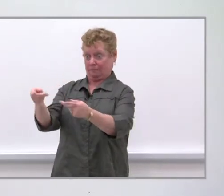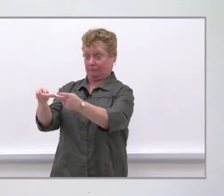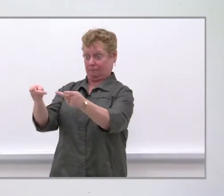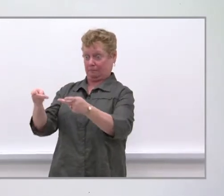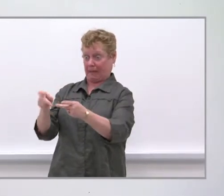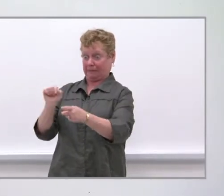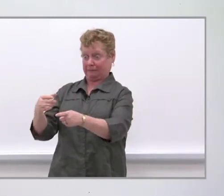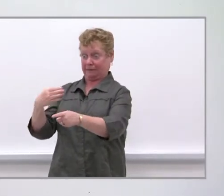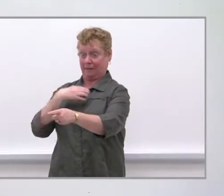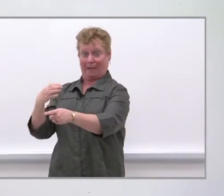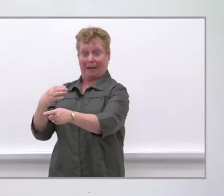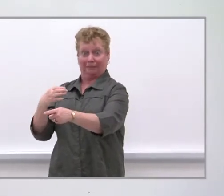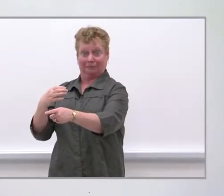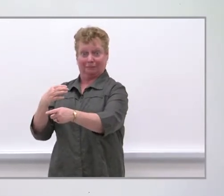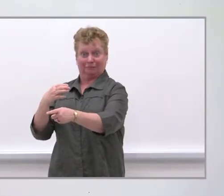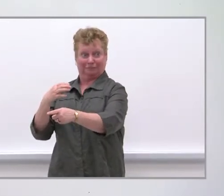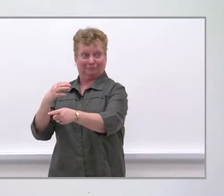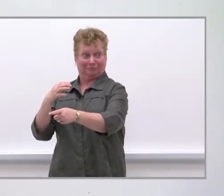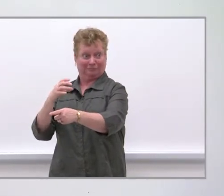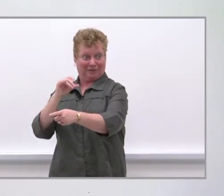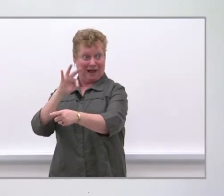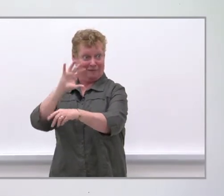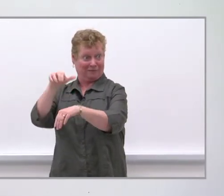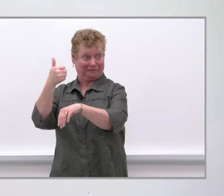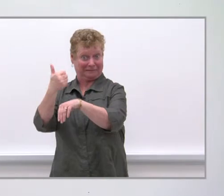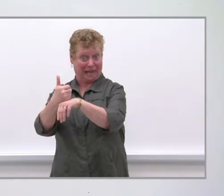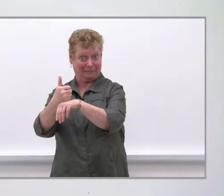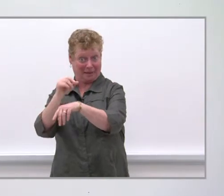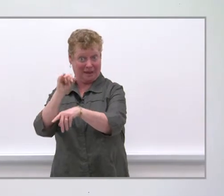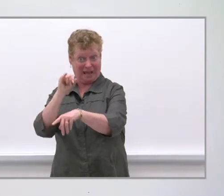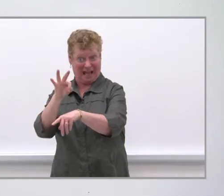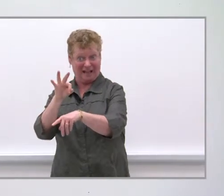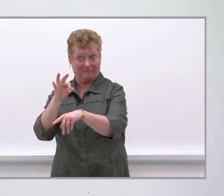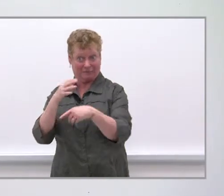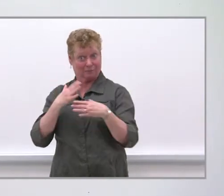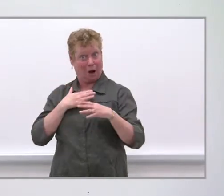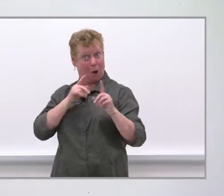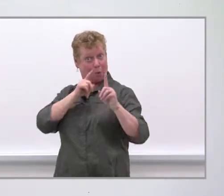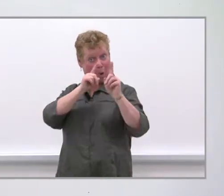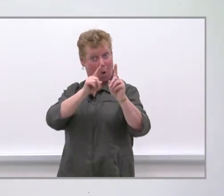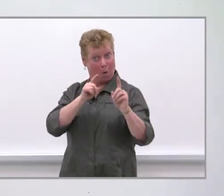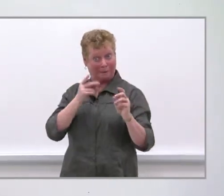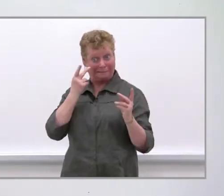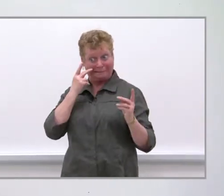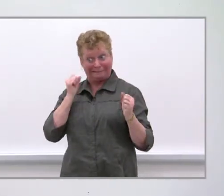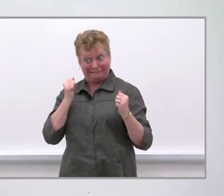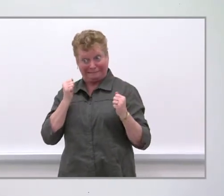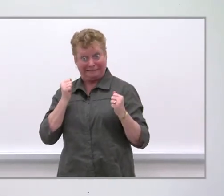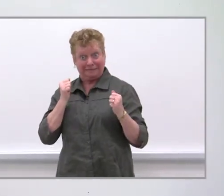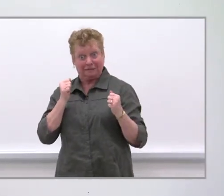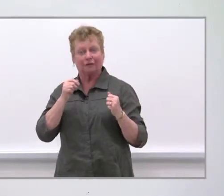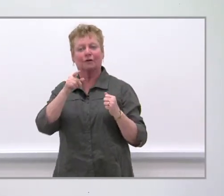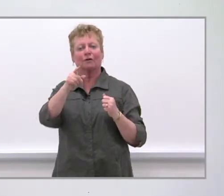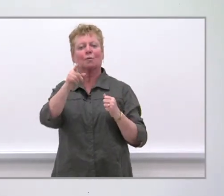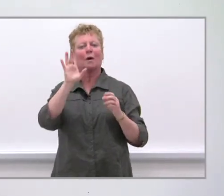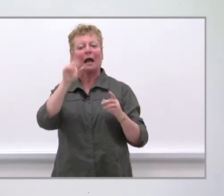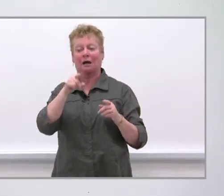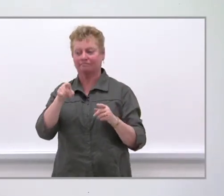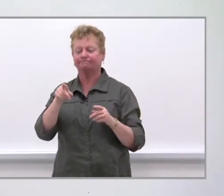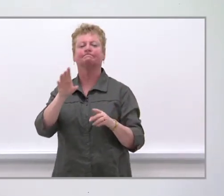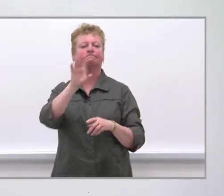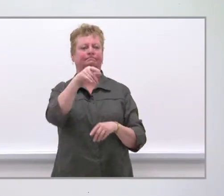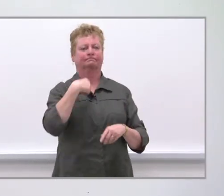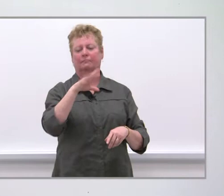could, and if everything was set up the way we hope it will, you could text that office and say, I